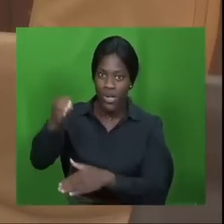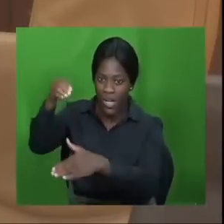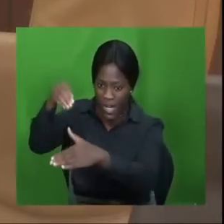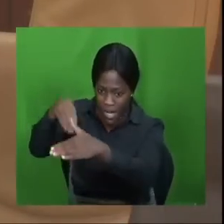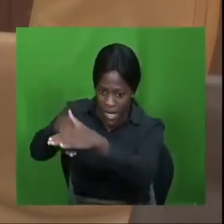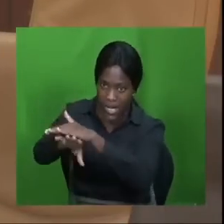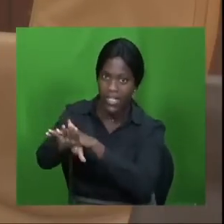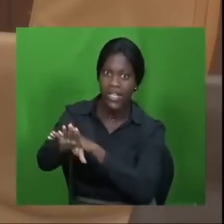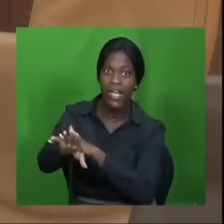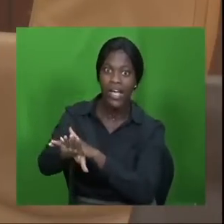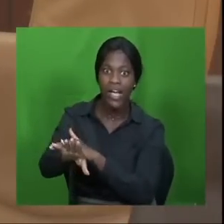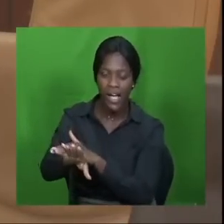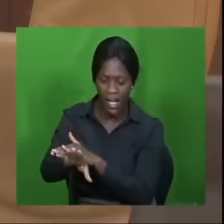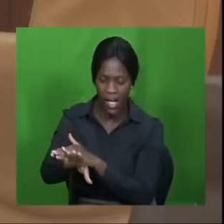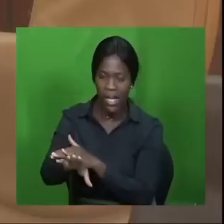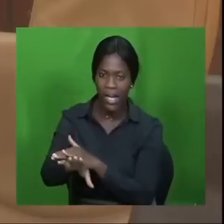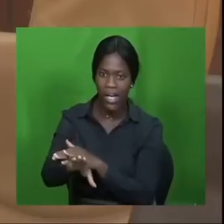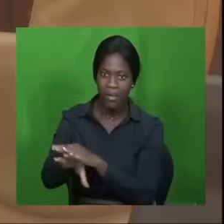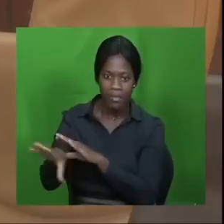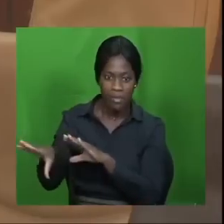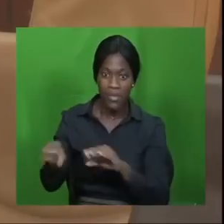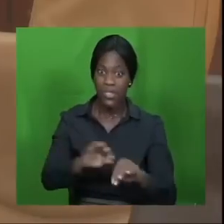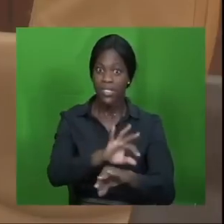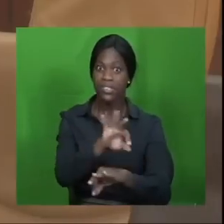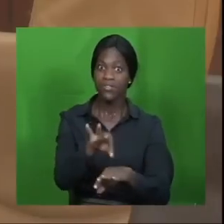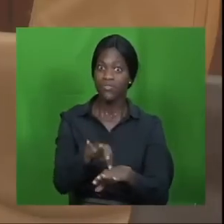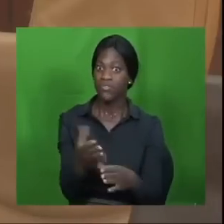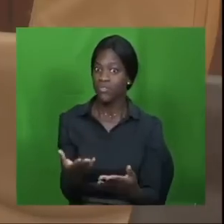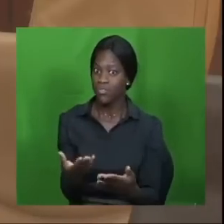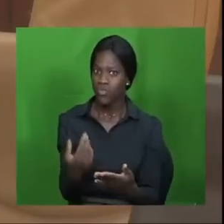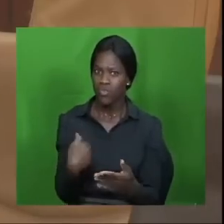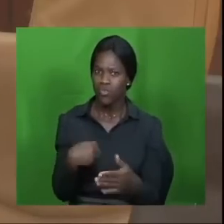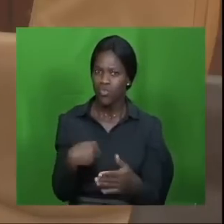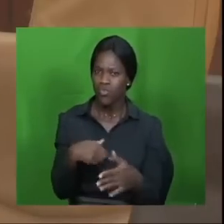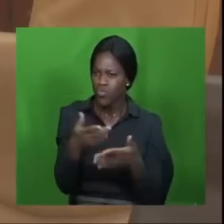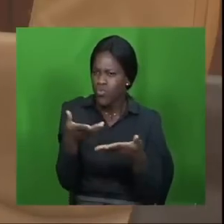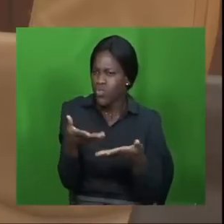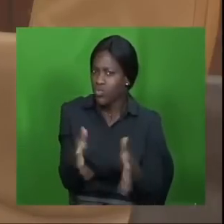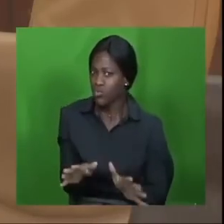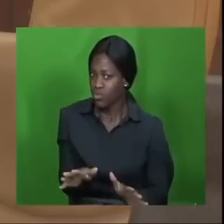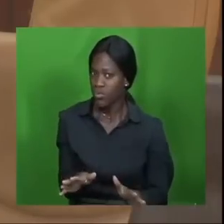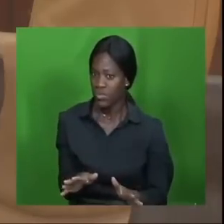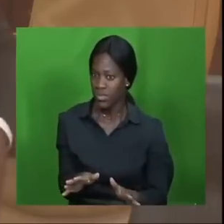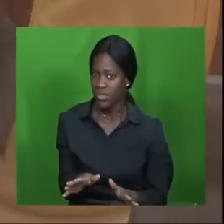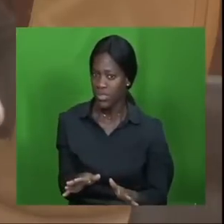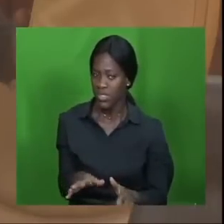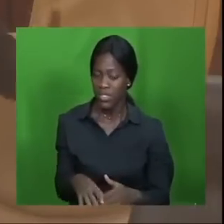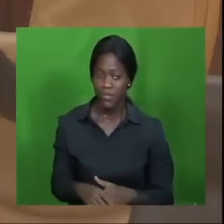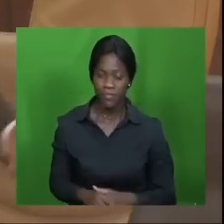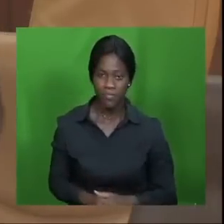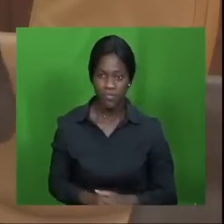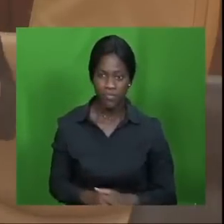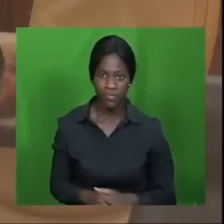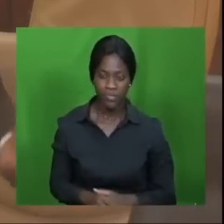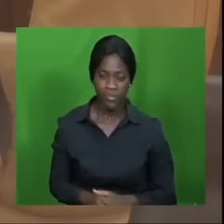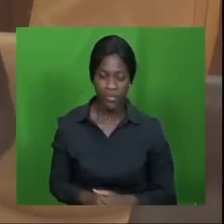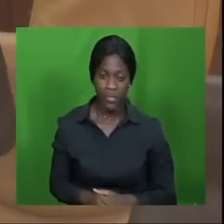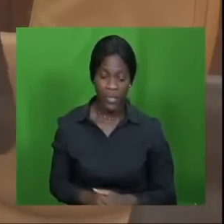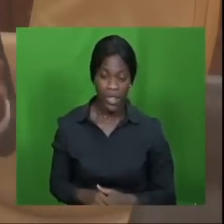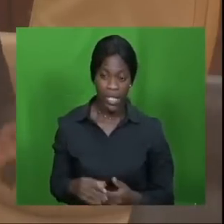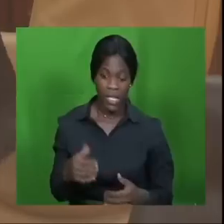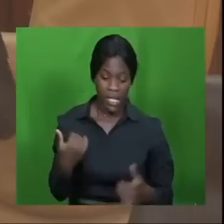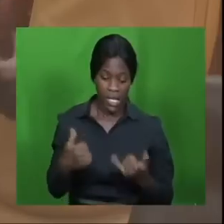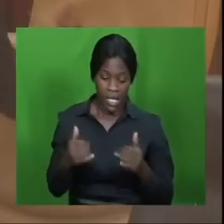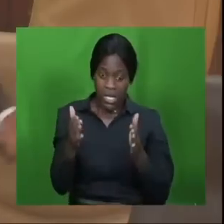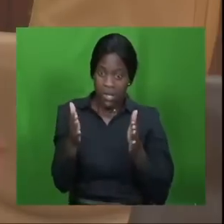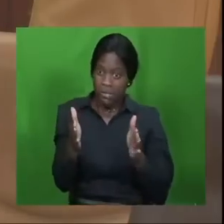again from the Portuguese. And that is where I anchor my argument. That our boys